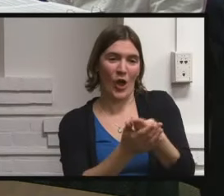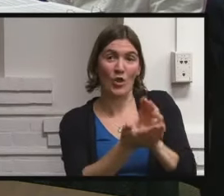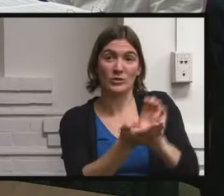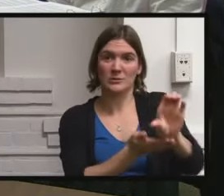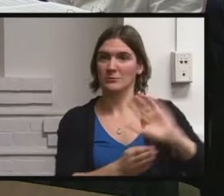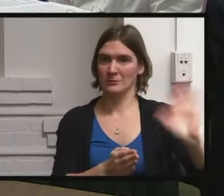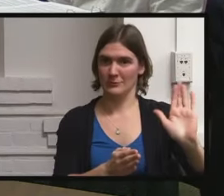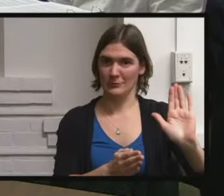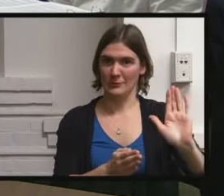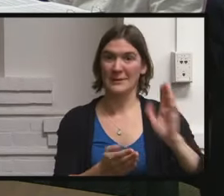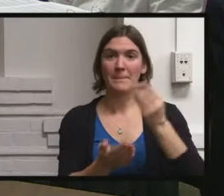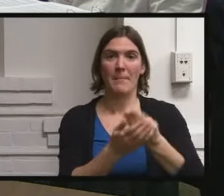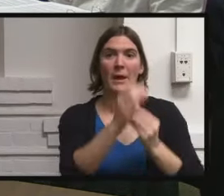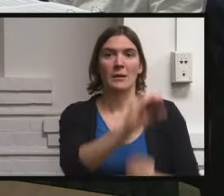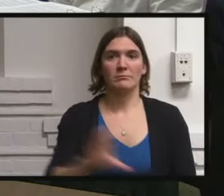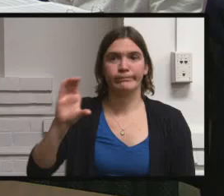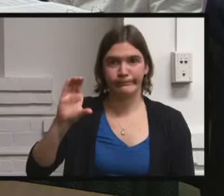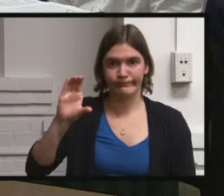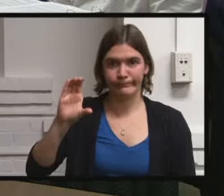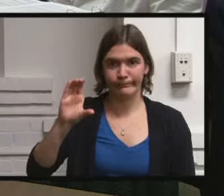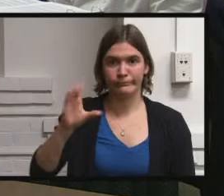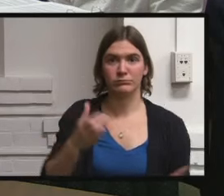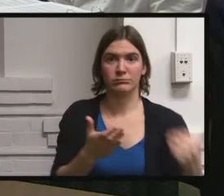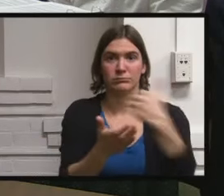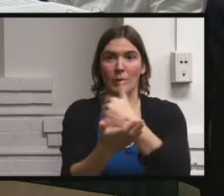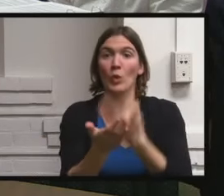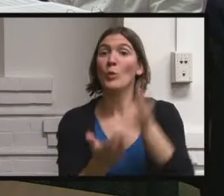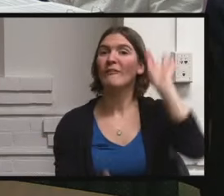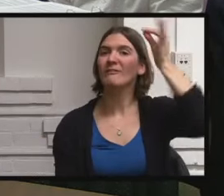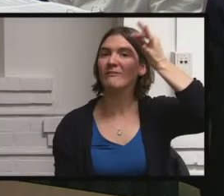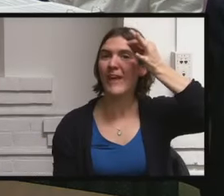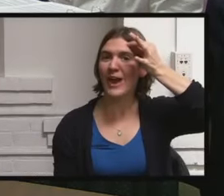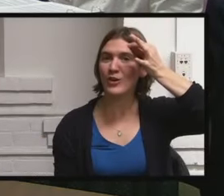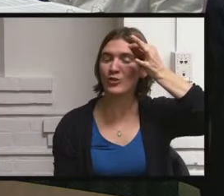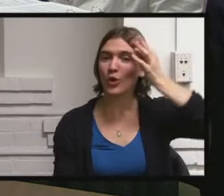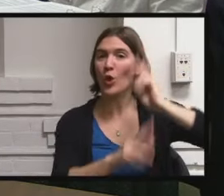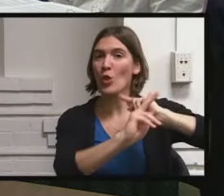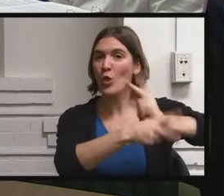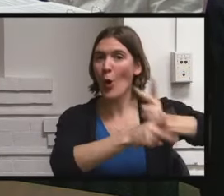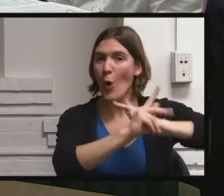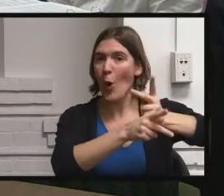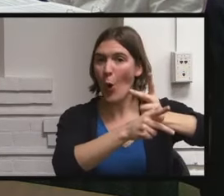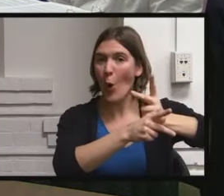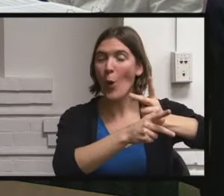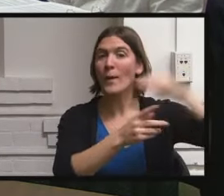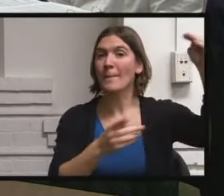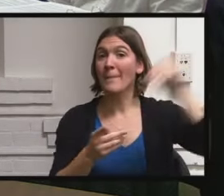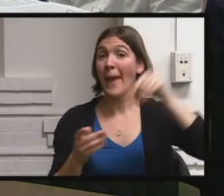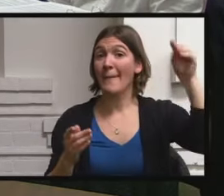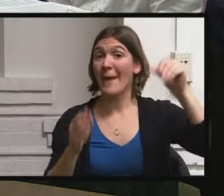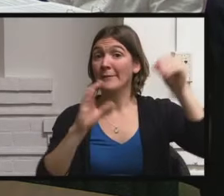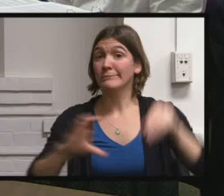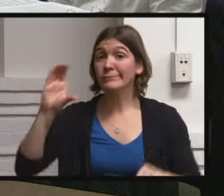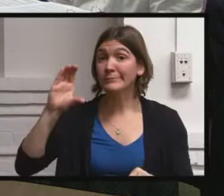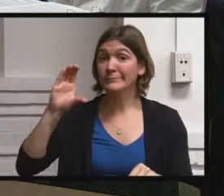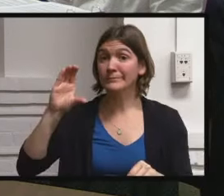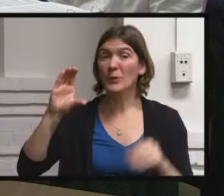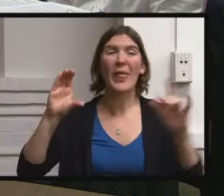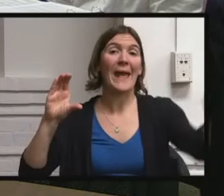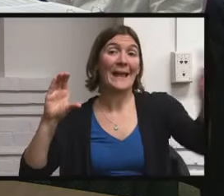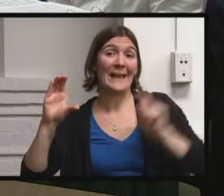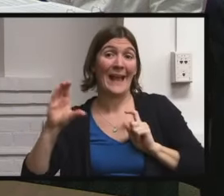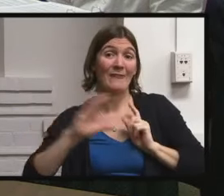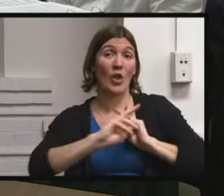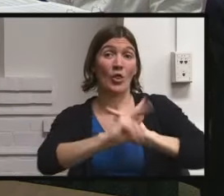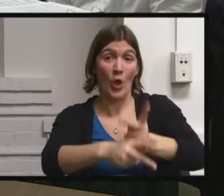dollars. It is money that was raised by the federal government, loaned here, repaid, or get granted here, loaned